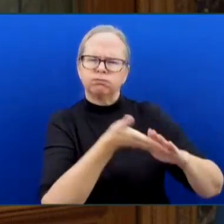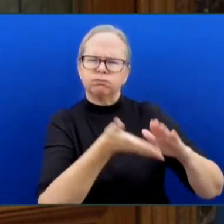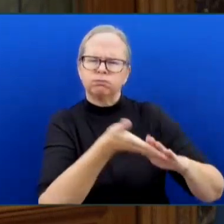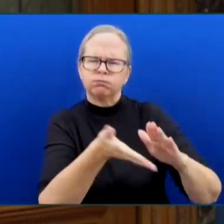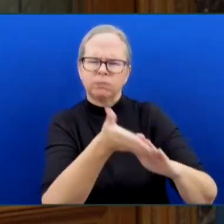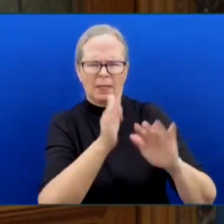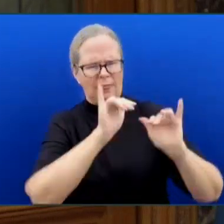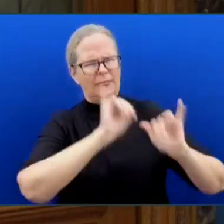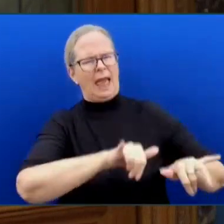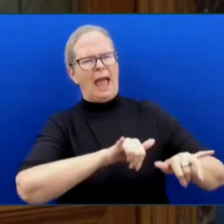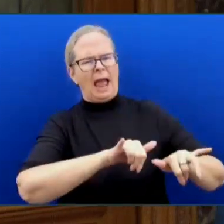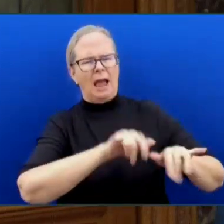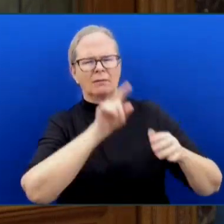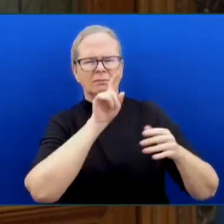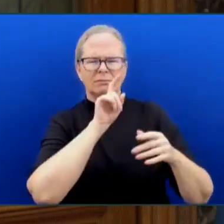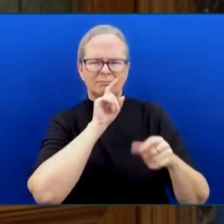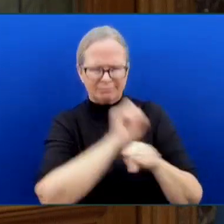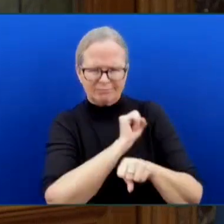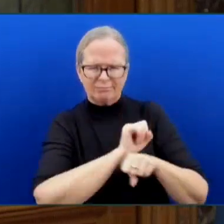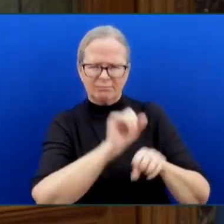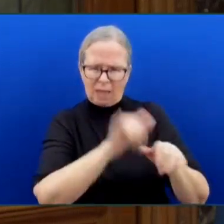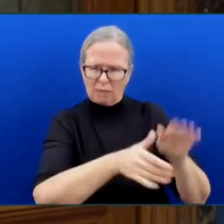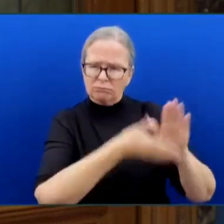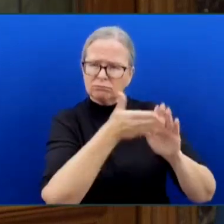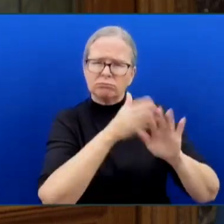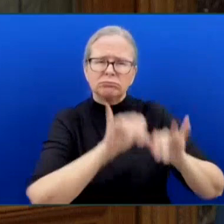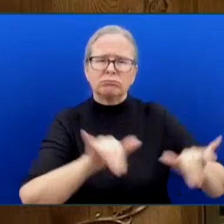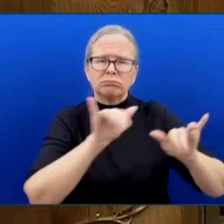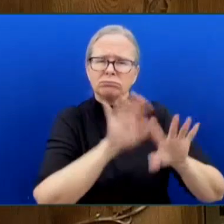stop protecting the ministry and start protecting children?"